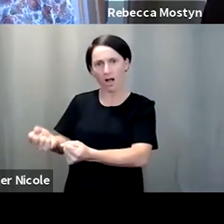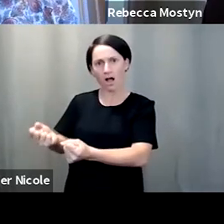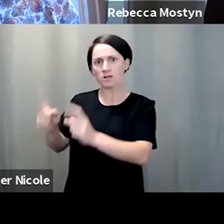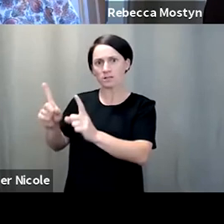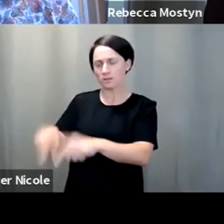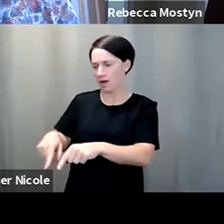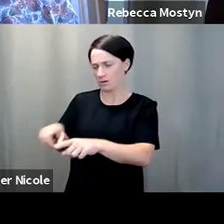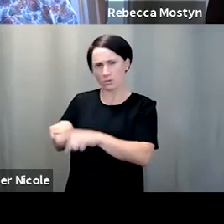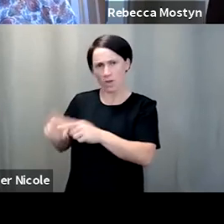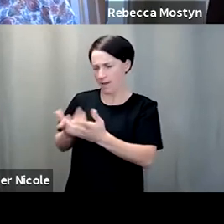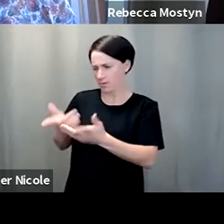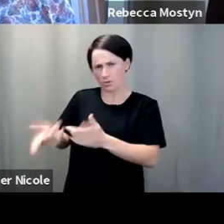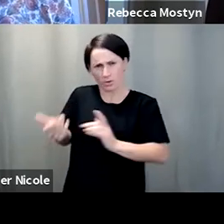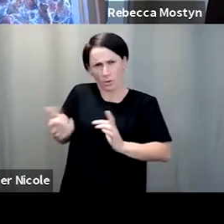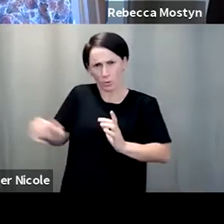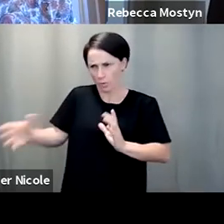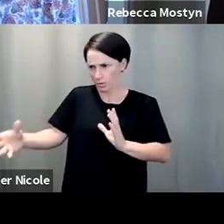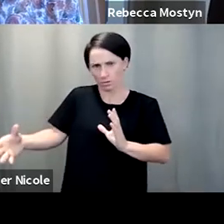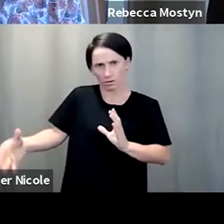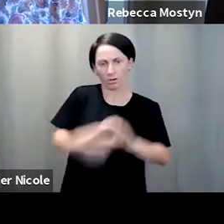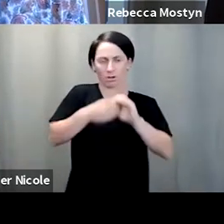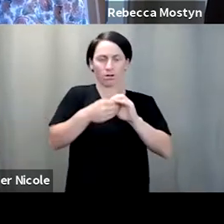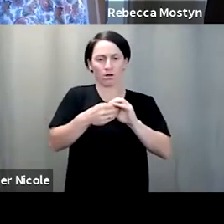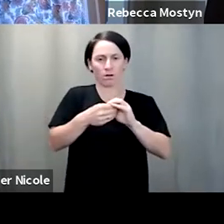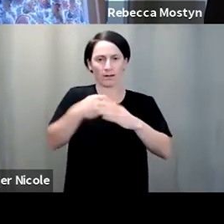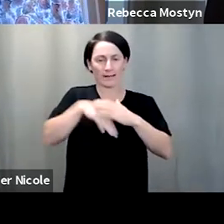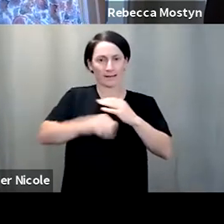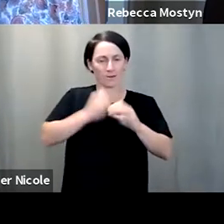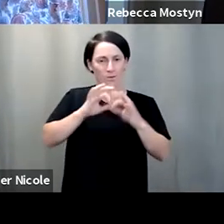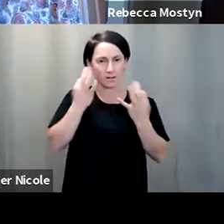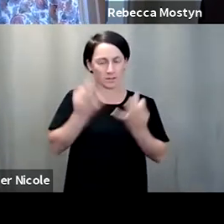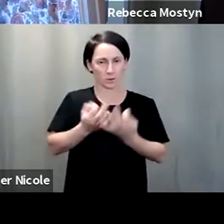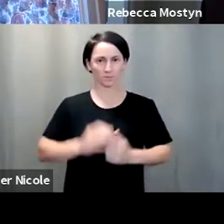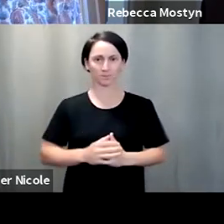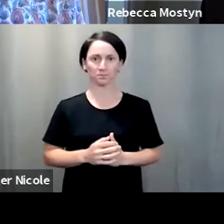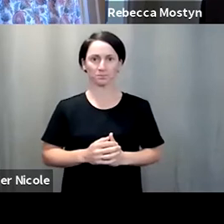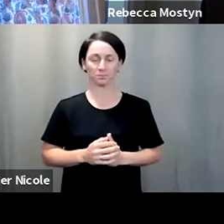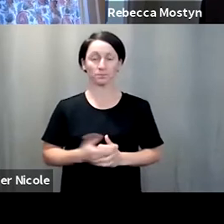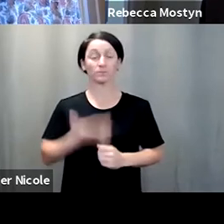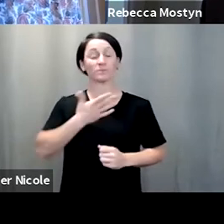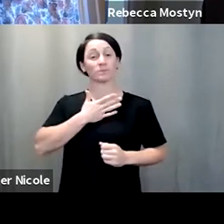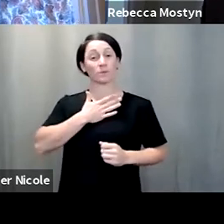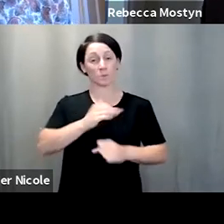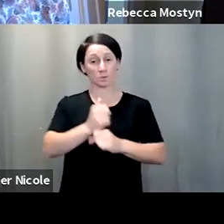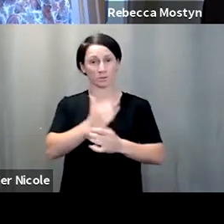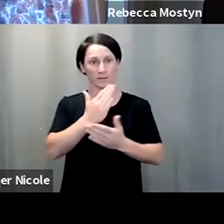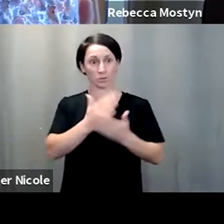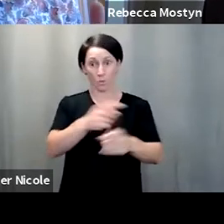And it's so thrilling to be part of an effort where we can support the people who are in the